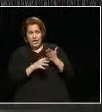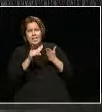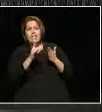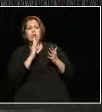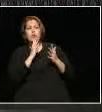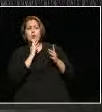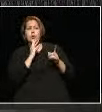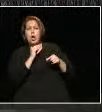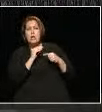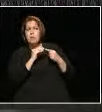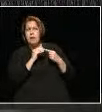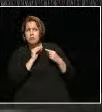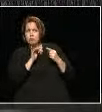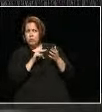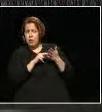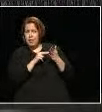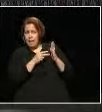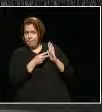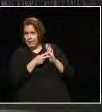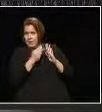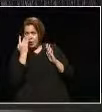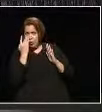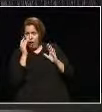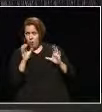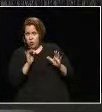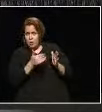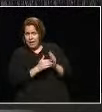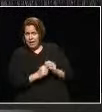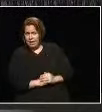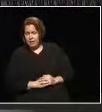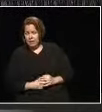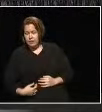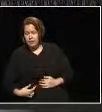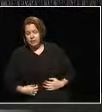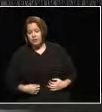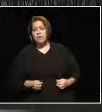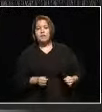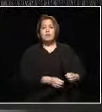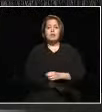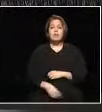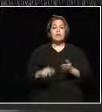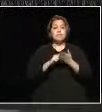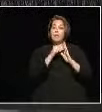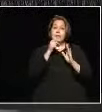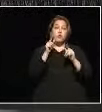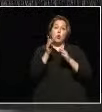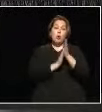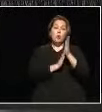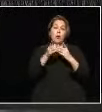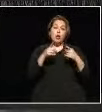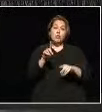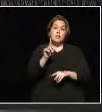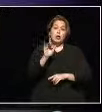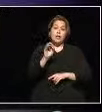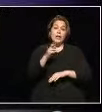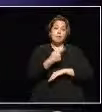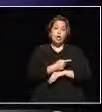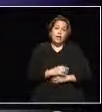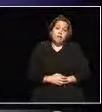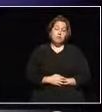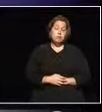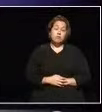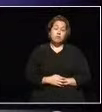about what that means and why we're doing this again? Means don't go to the parks over Labor Day. I mean, you